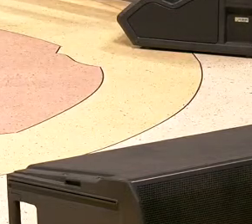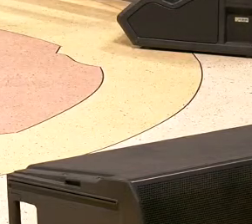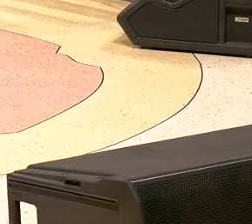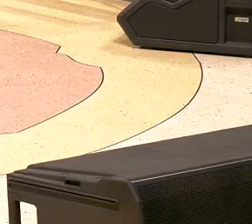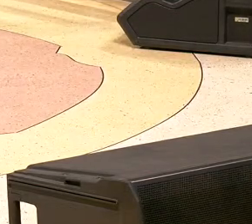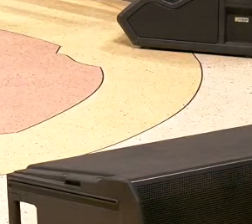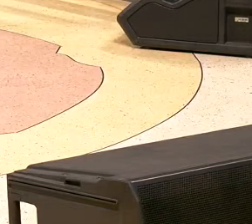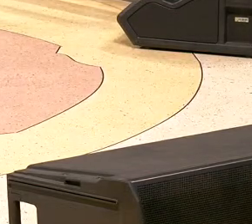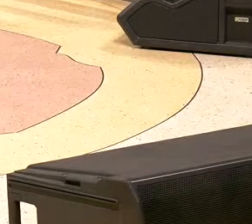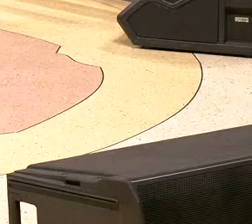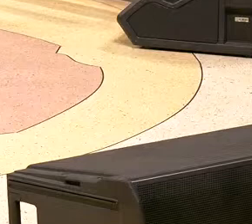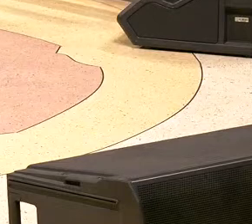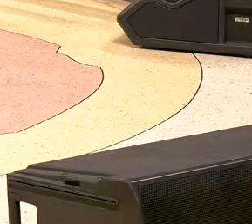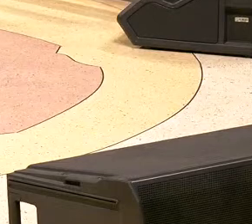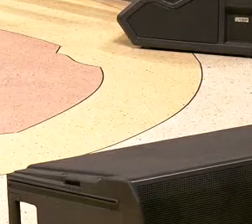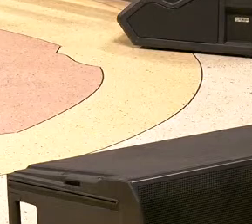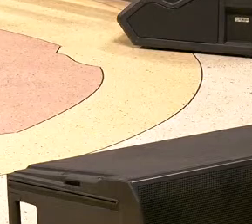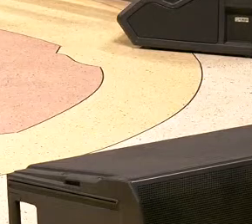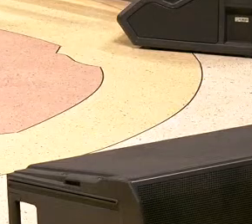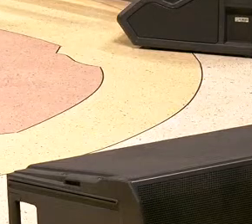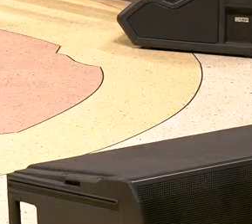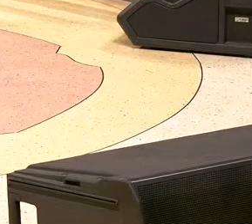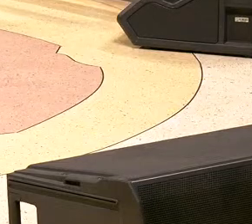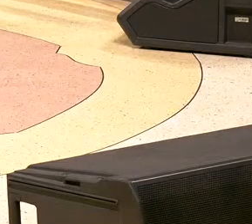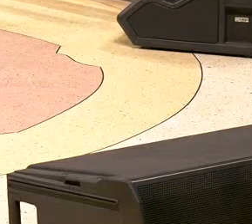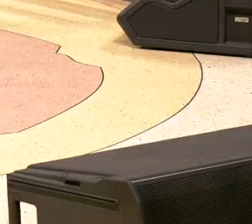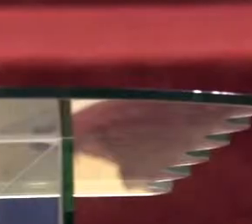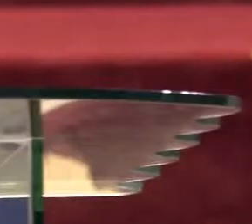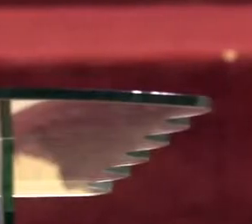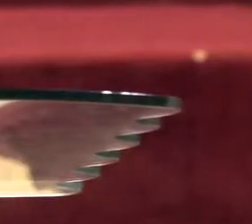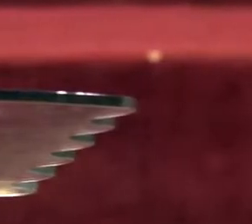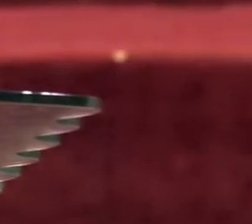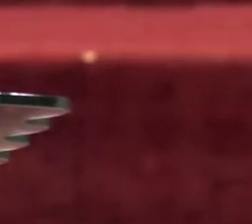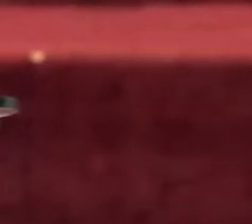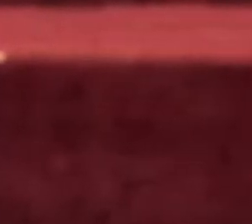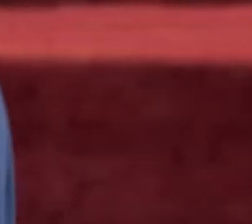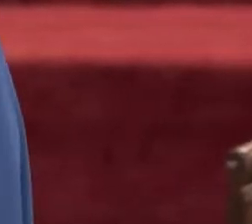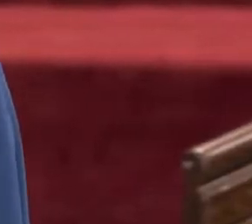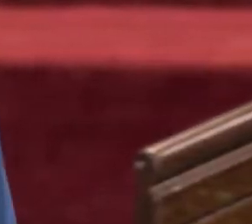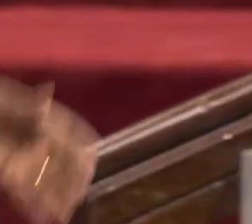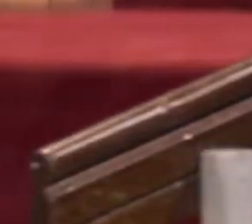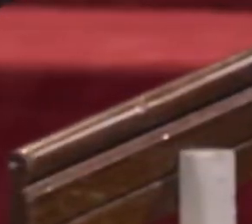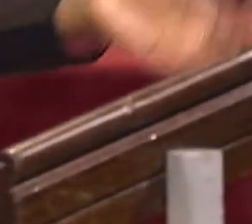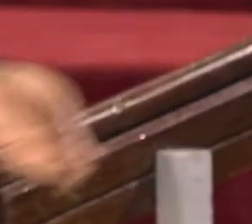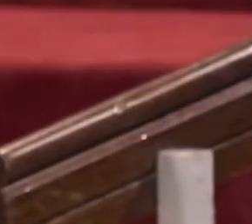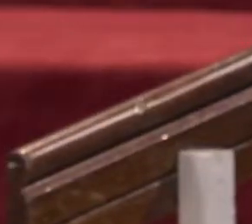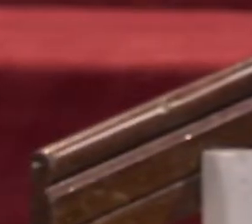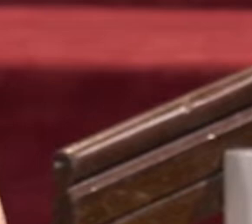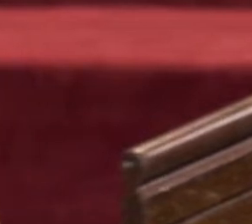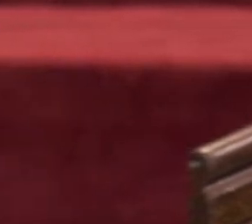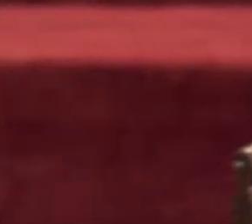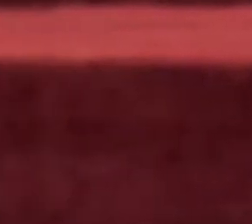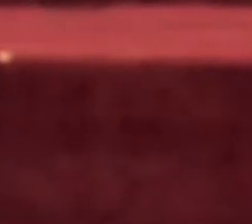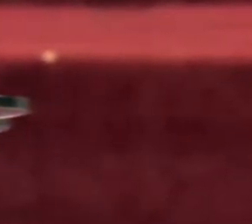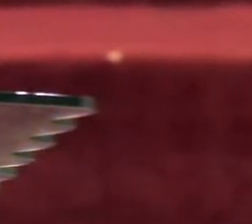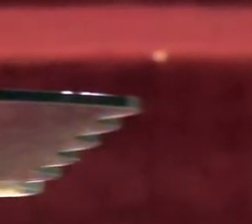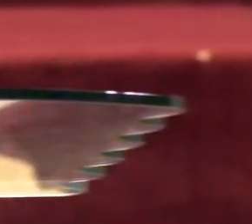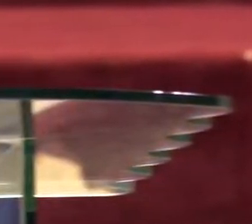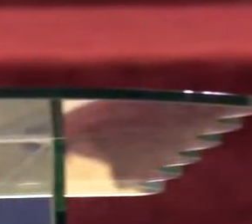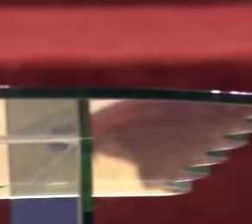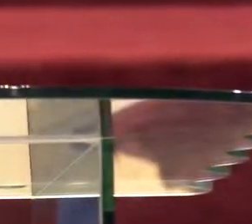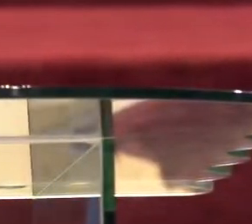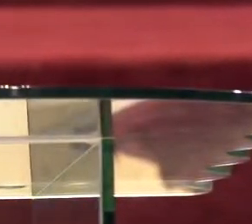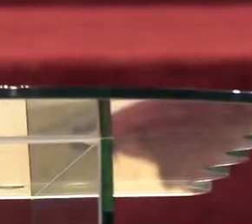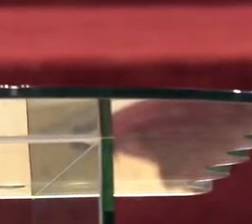Thank you. That was powerful and that was amazing. Amen. Amen. So I'm really excited to be here.